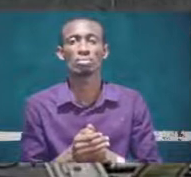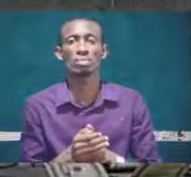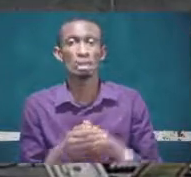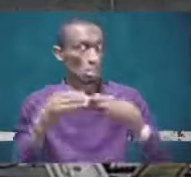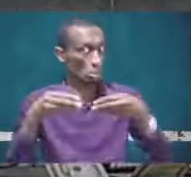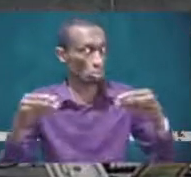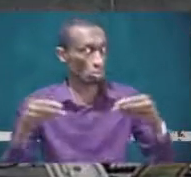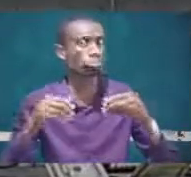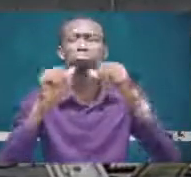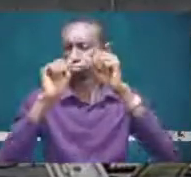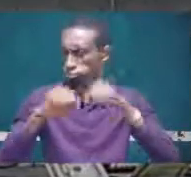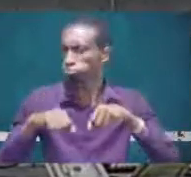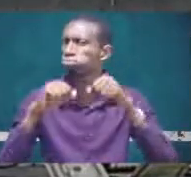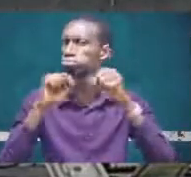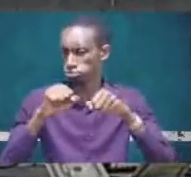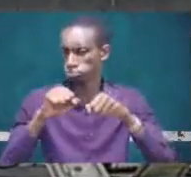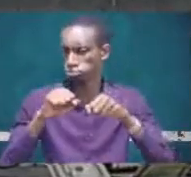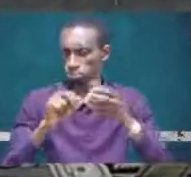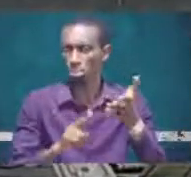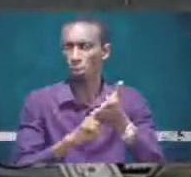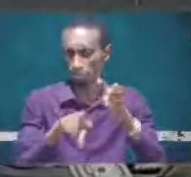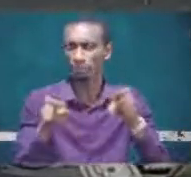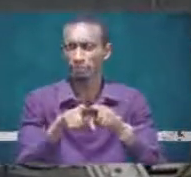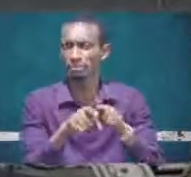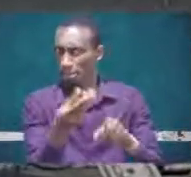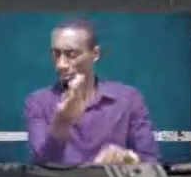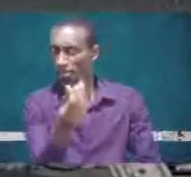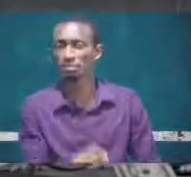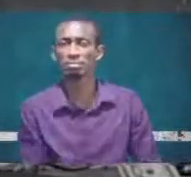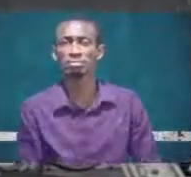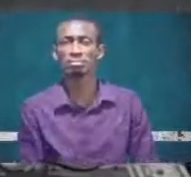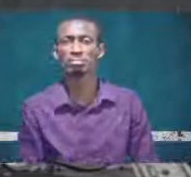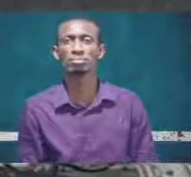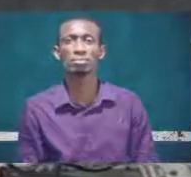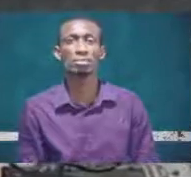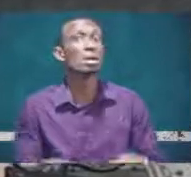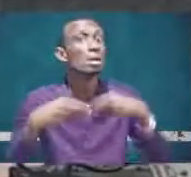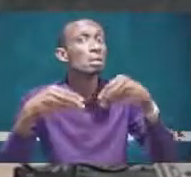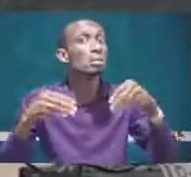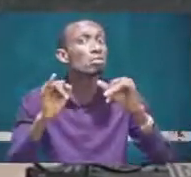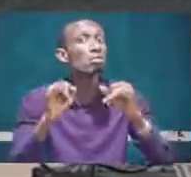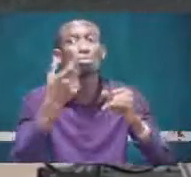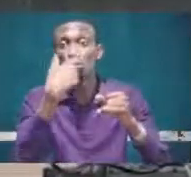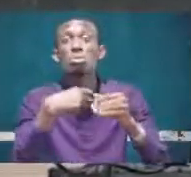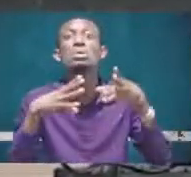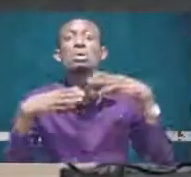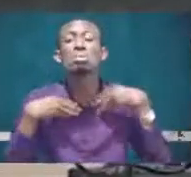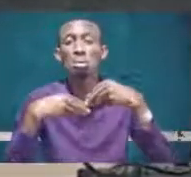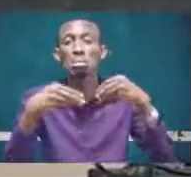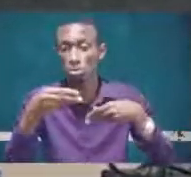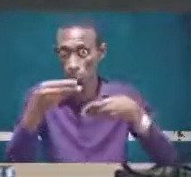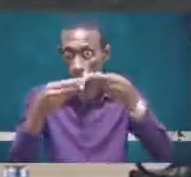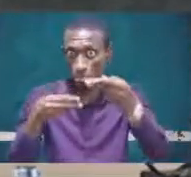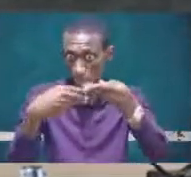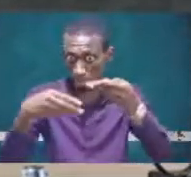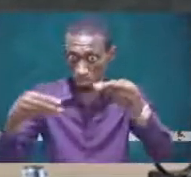also, it can be in form of money. Commodities also, if commodities are accepted by the law